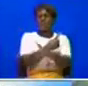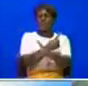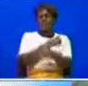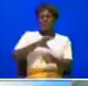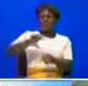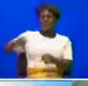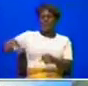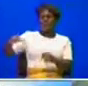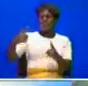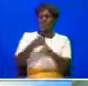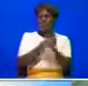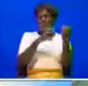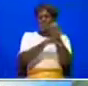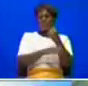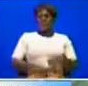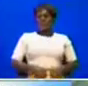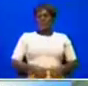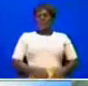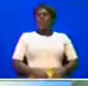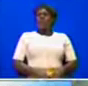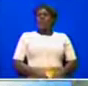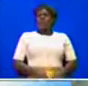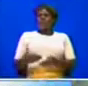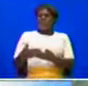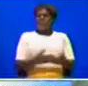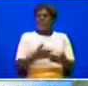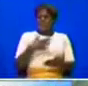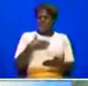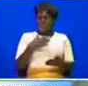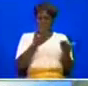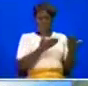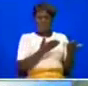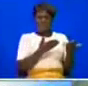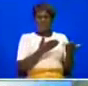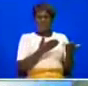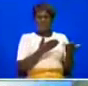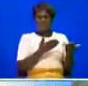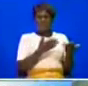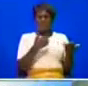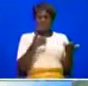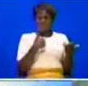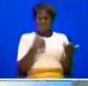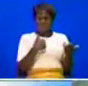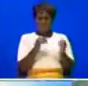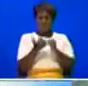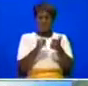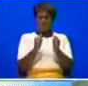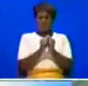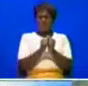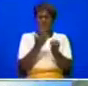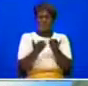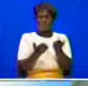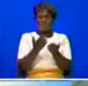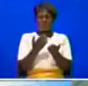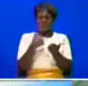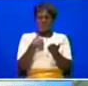country. With my baby, competing with others who are not babies, and I had to tackle and balance the two. I